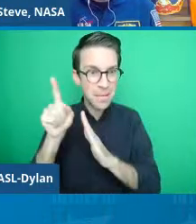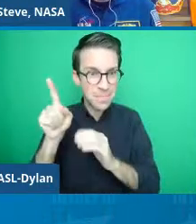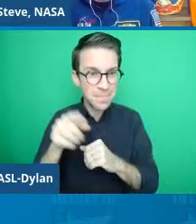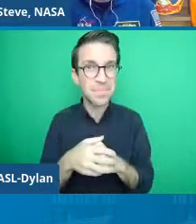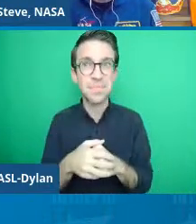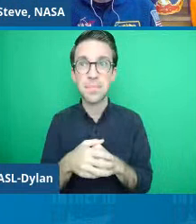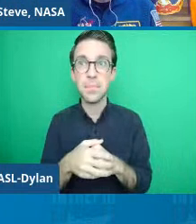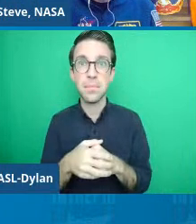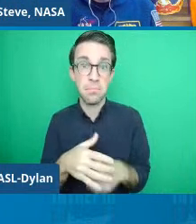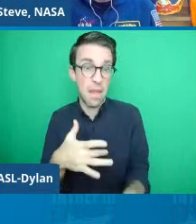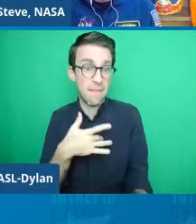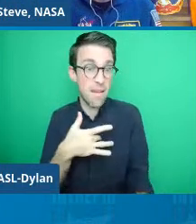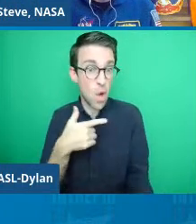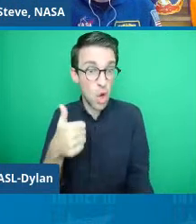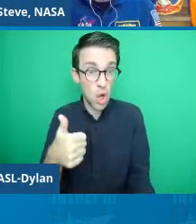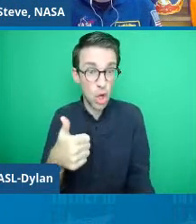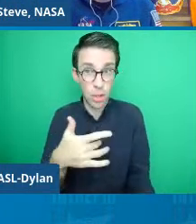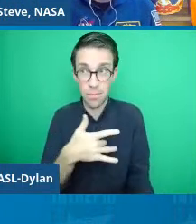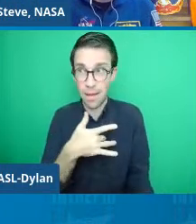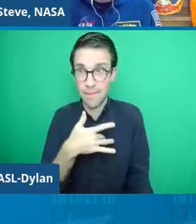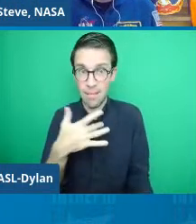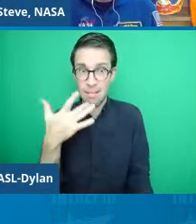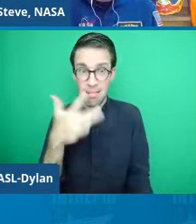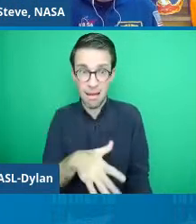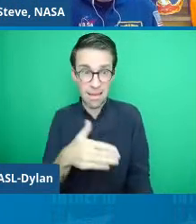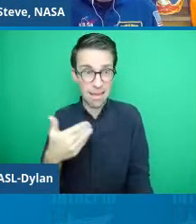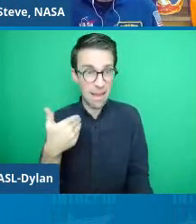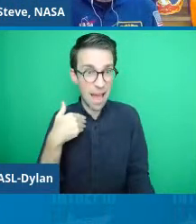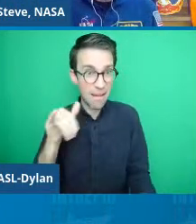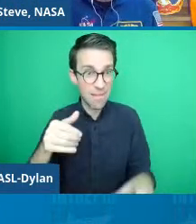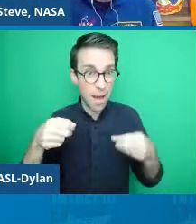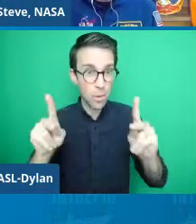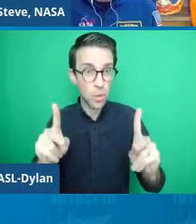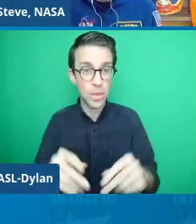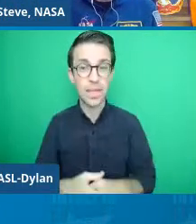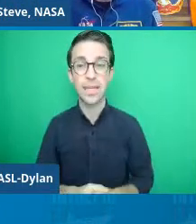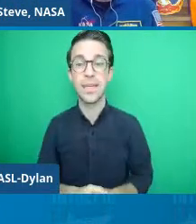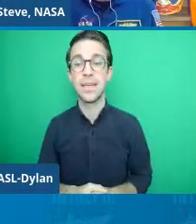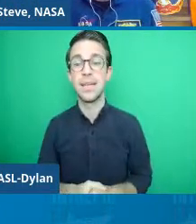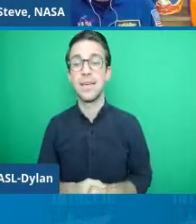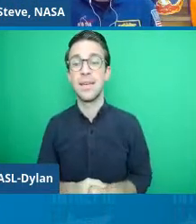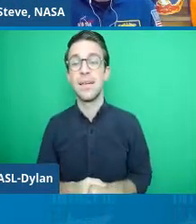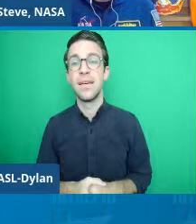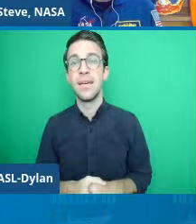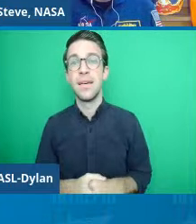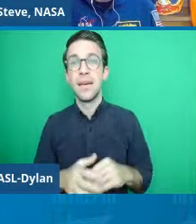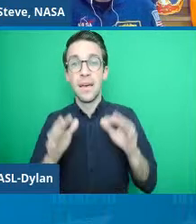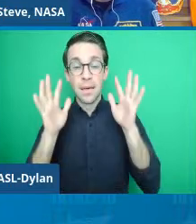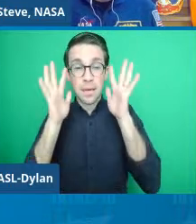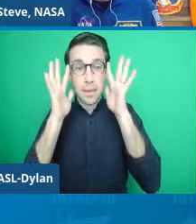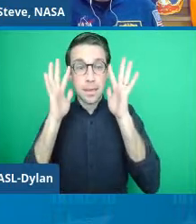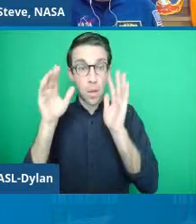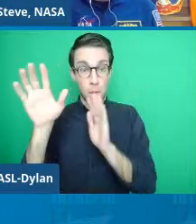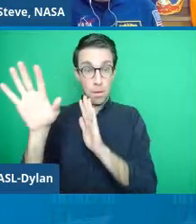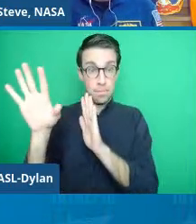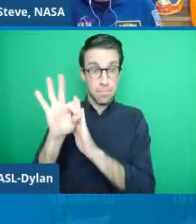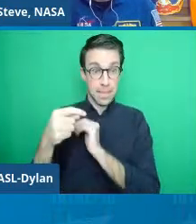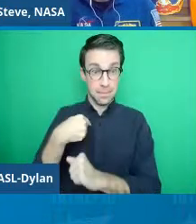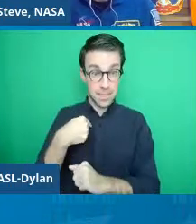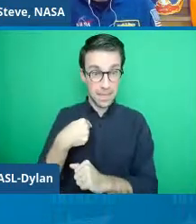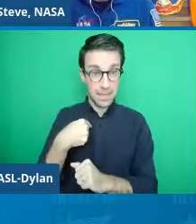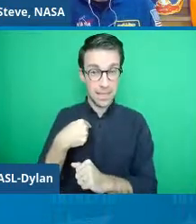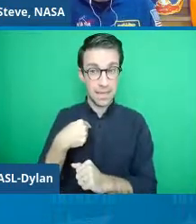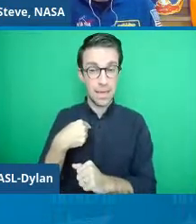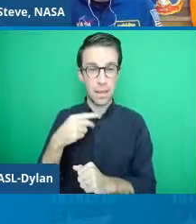felt good. I felt incredibly fortunate to have that opportunity. And then upon becoming an astronaut, you spend